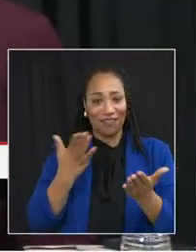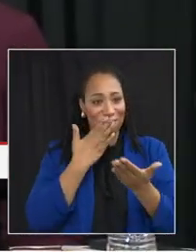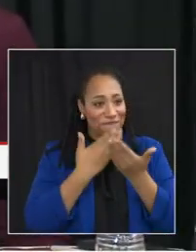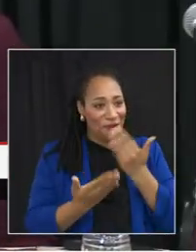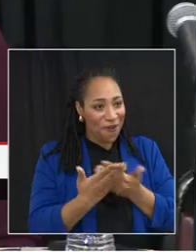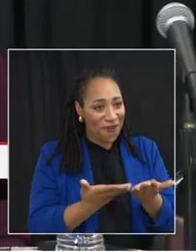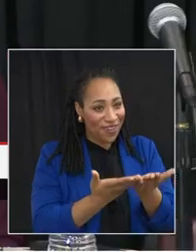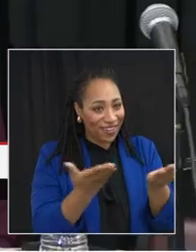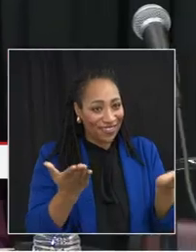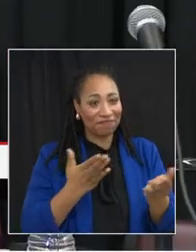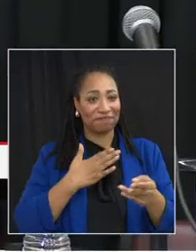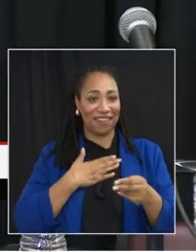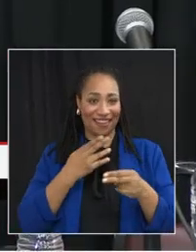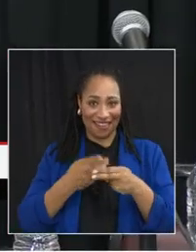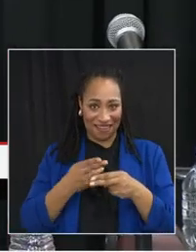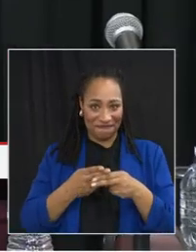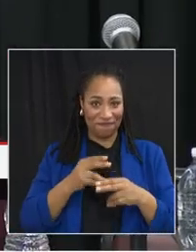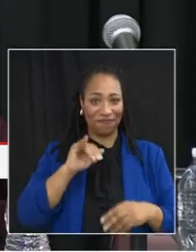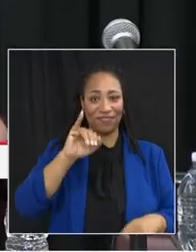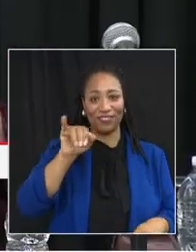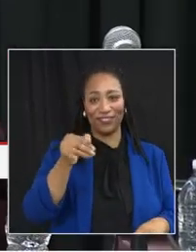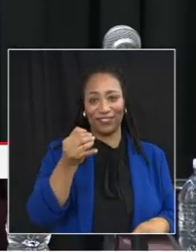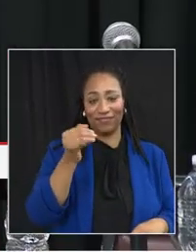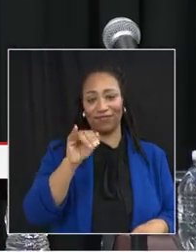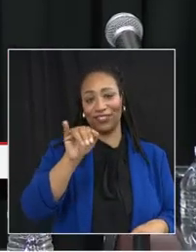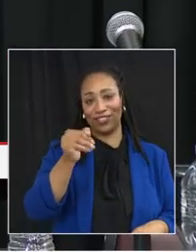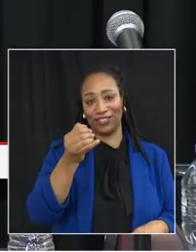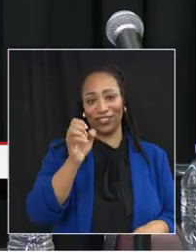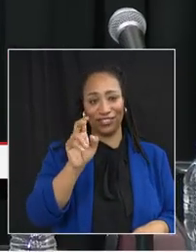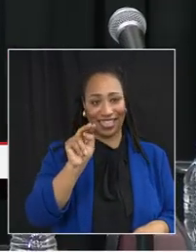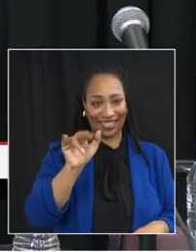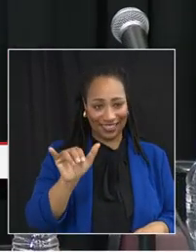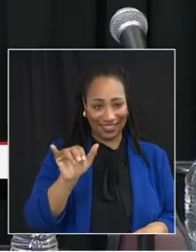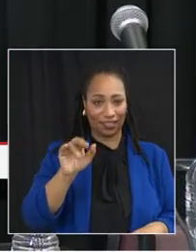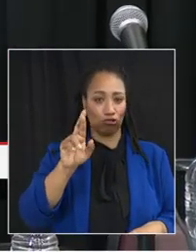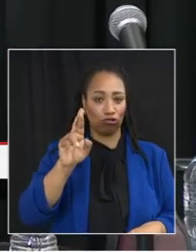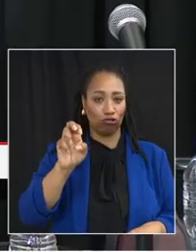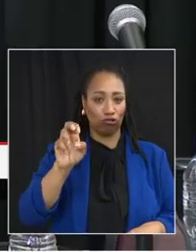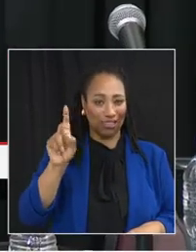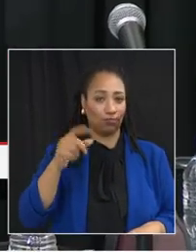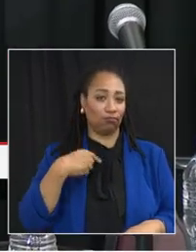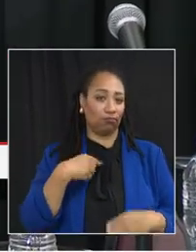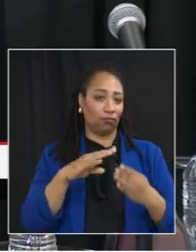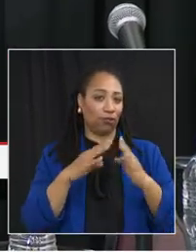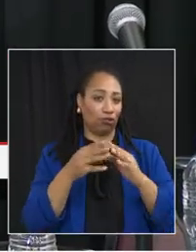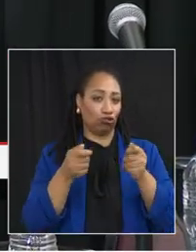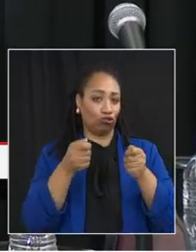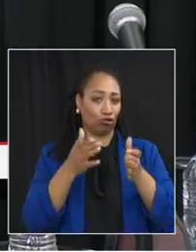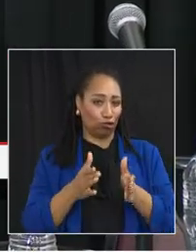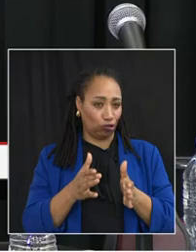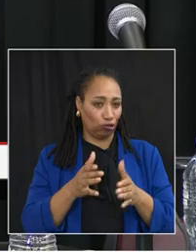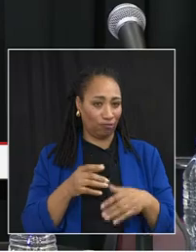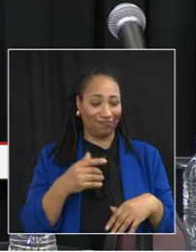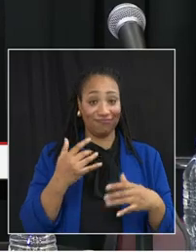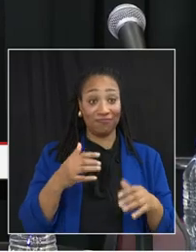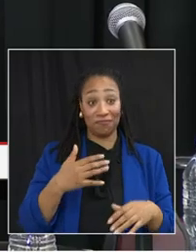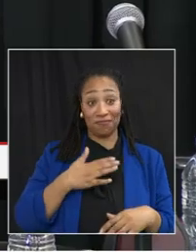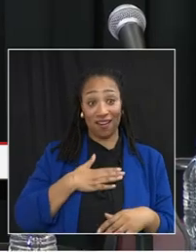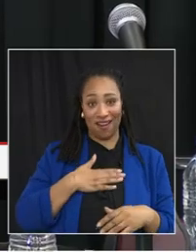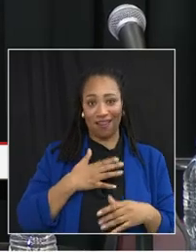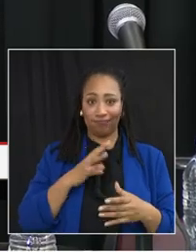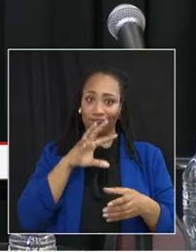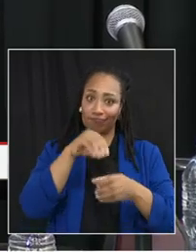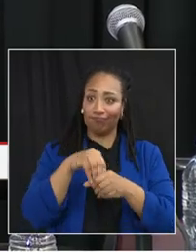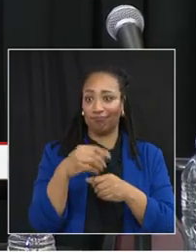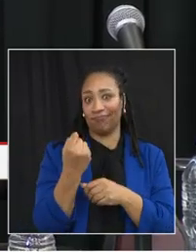Reed, and I am Mayor Bowser's Budget Director. This is also my 11th cycle in the Budget Engagement Forums. So I'm going to